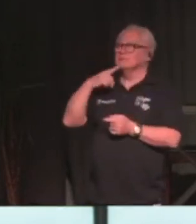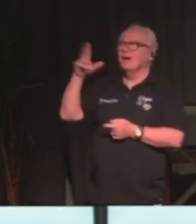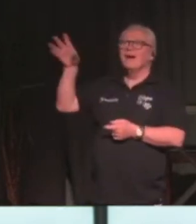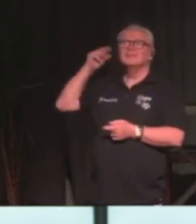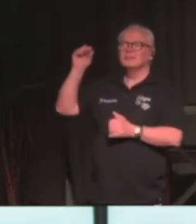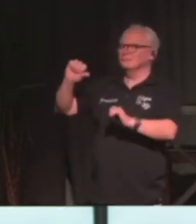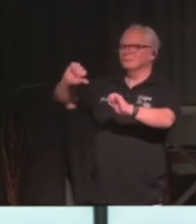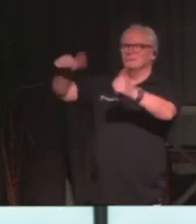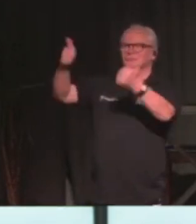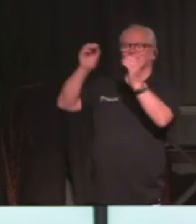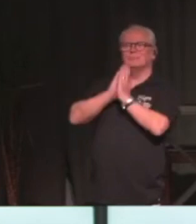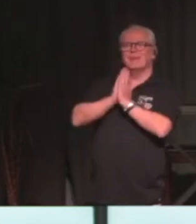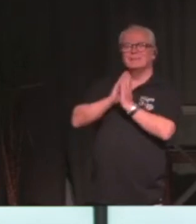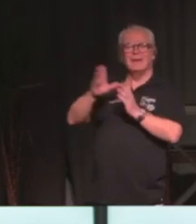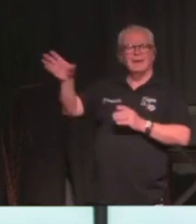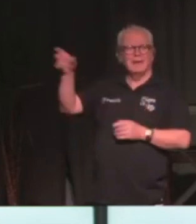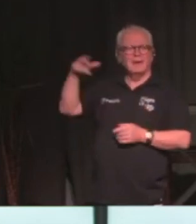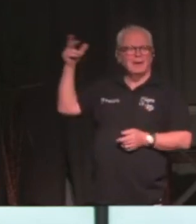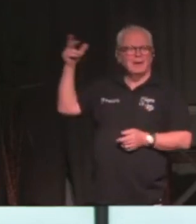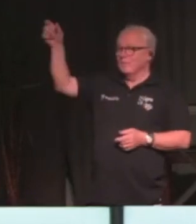good. And you hear them praying,